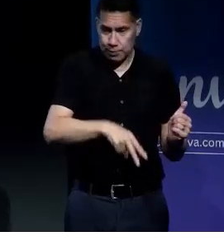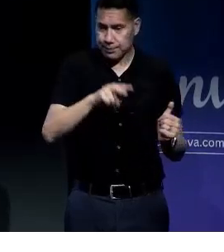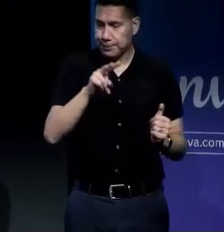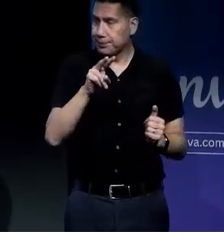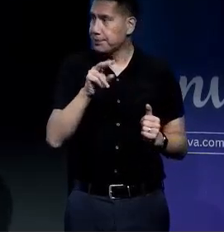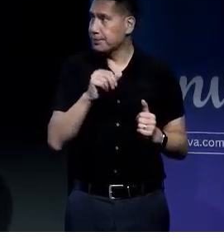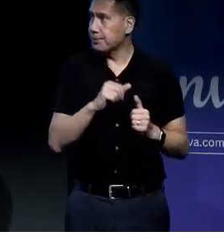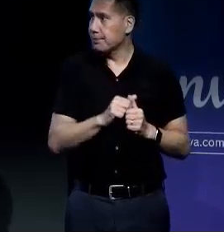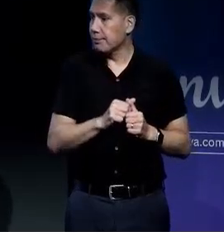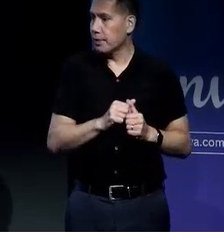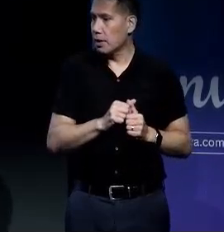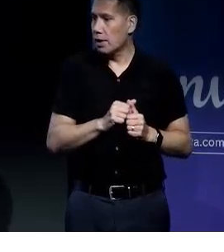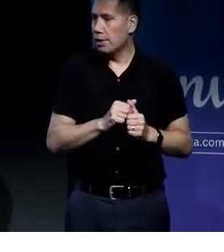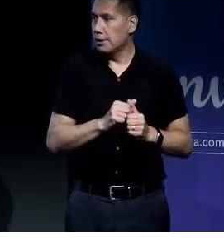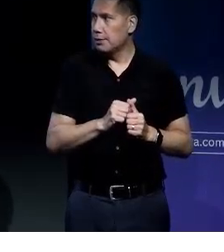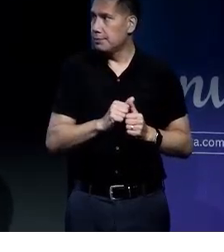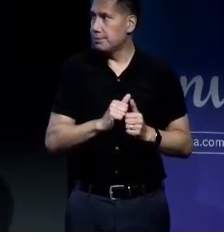here,